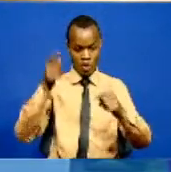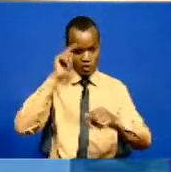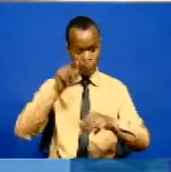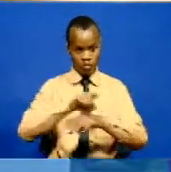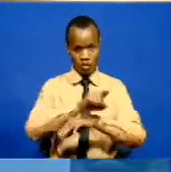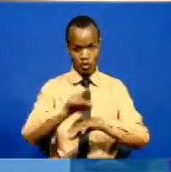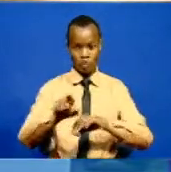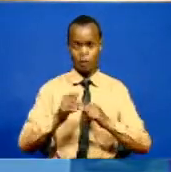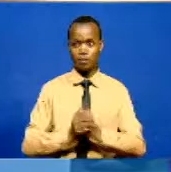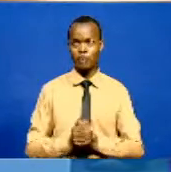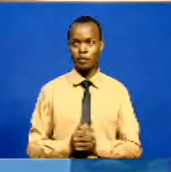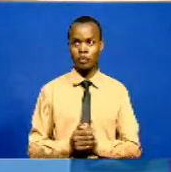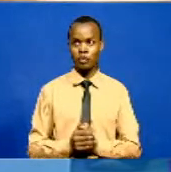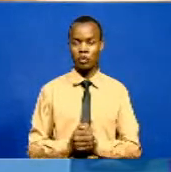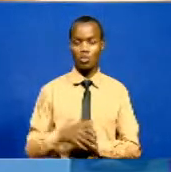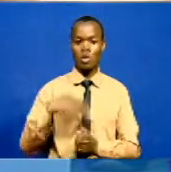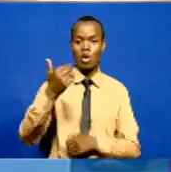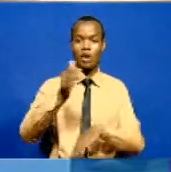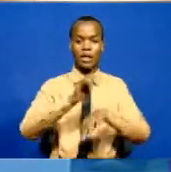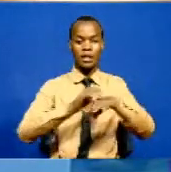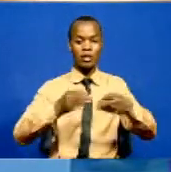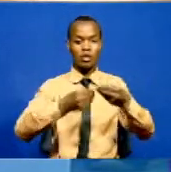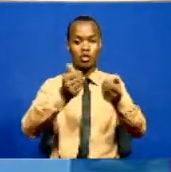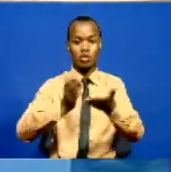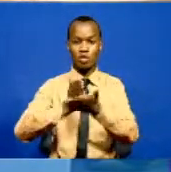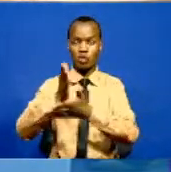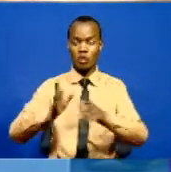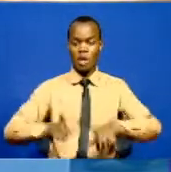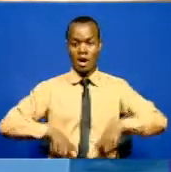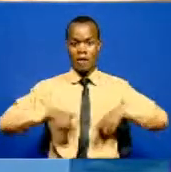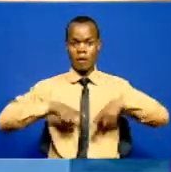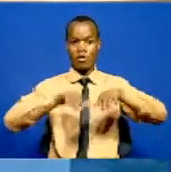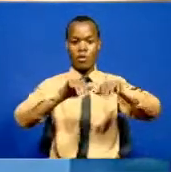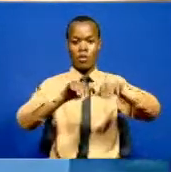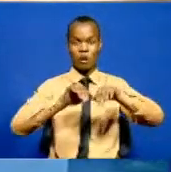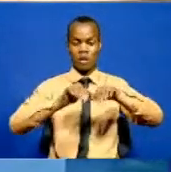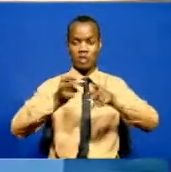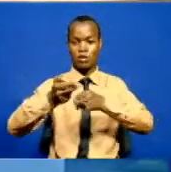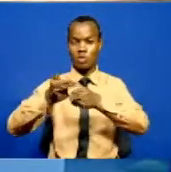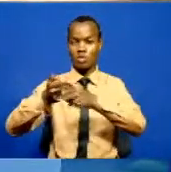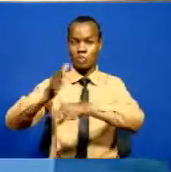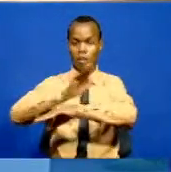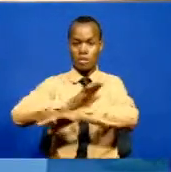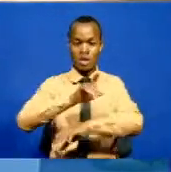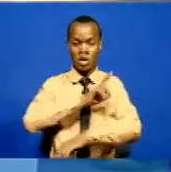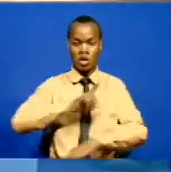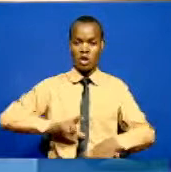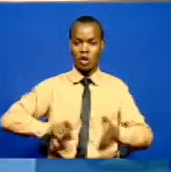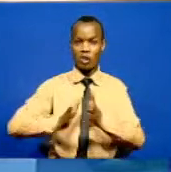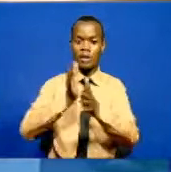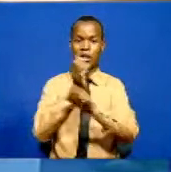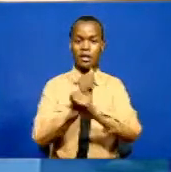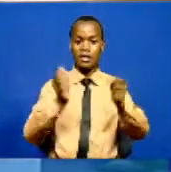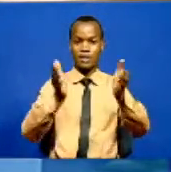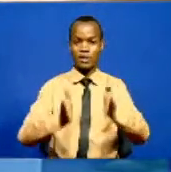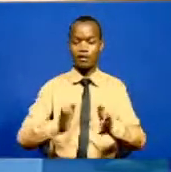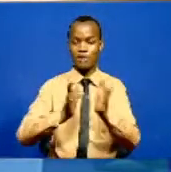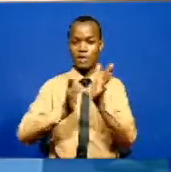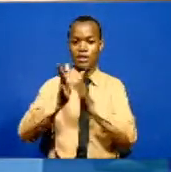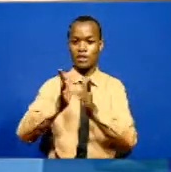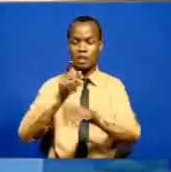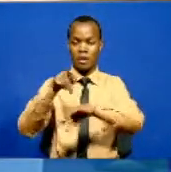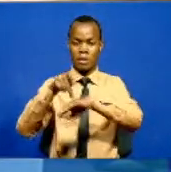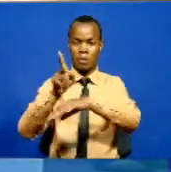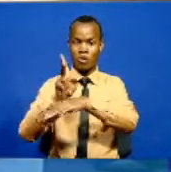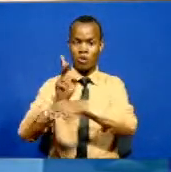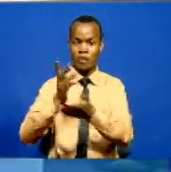Let this also be your resolve through life, awaiting for the soon return of our Lord and the Savior Jesus Christ. Proverbs chapter